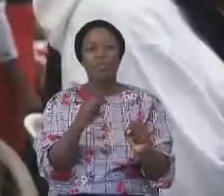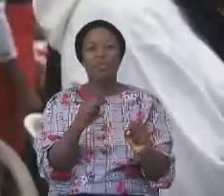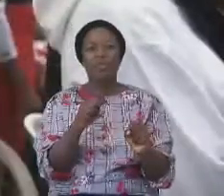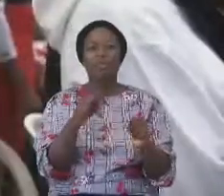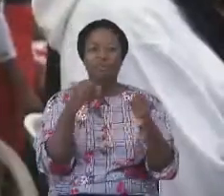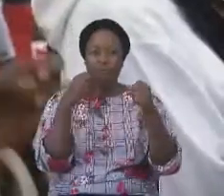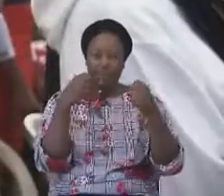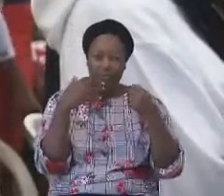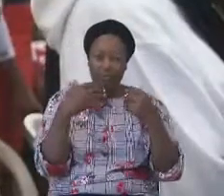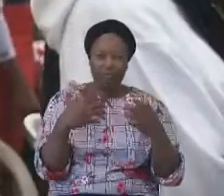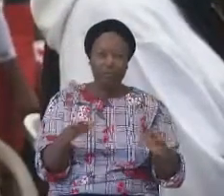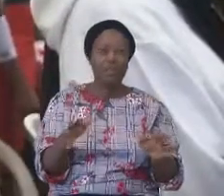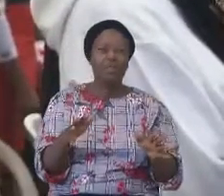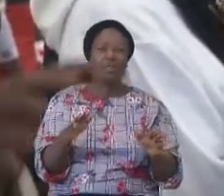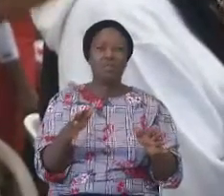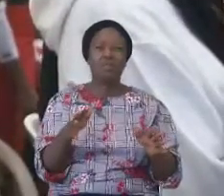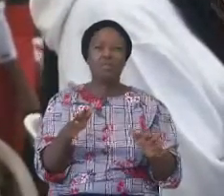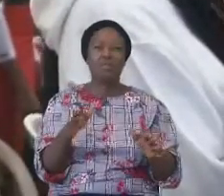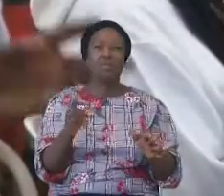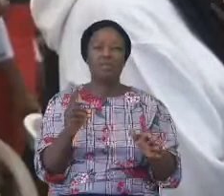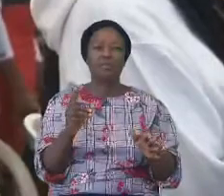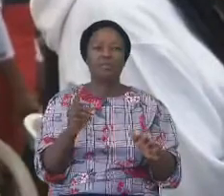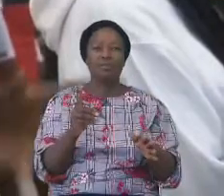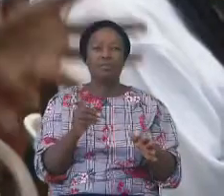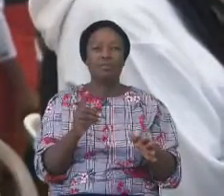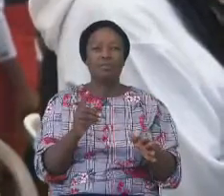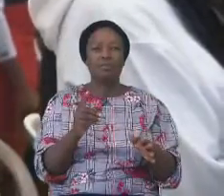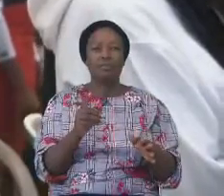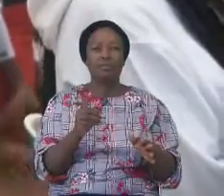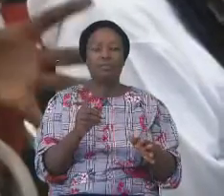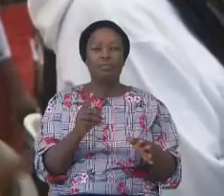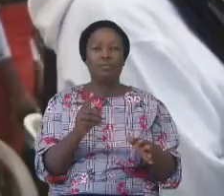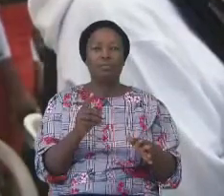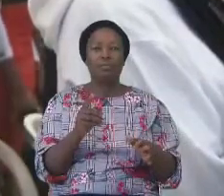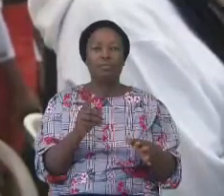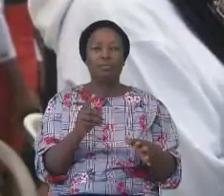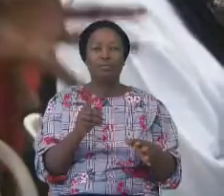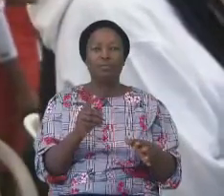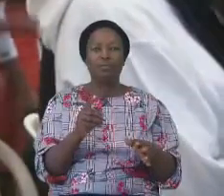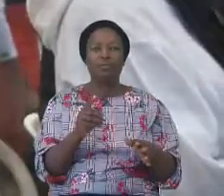liberation, and redemption, finished.